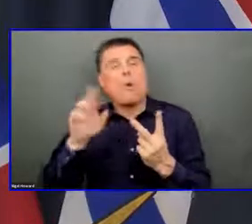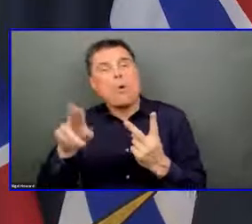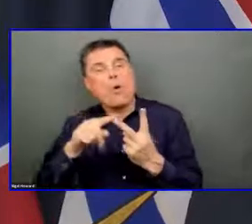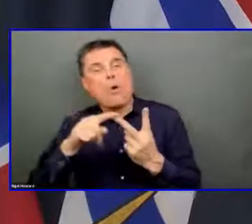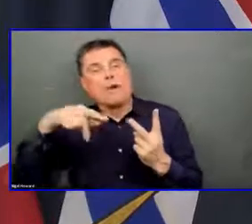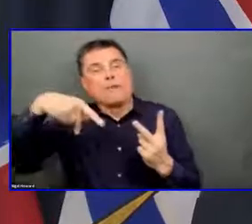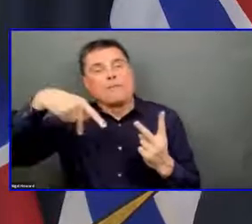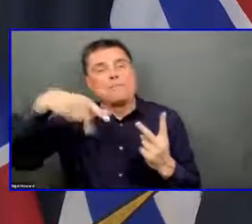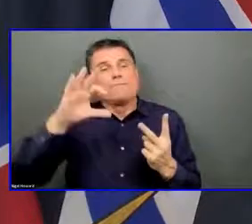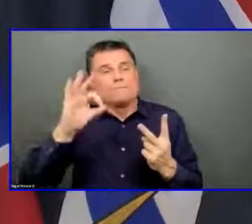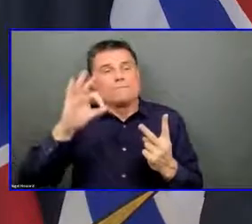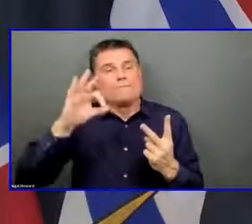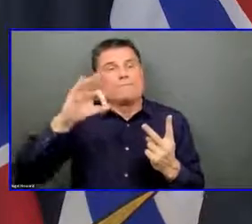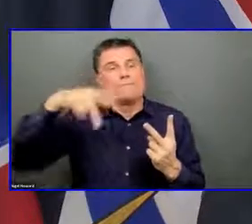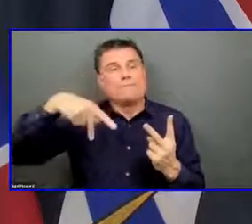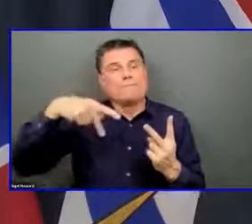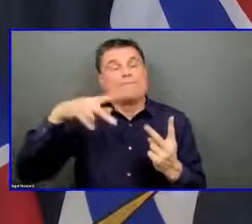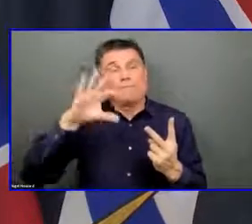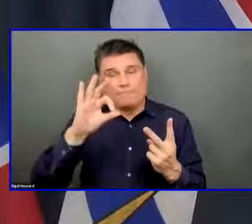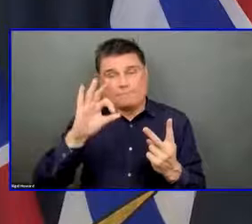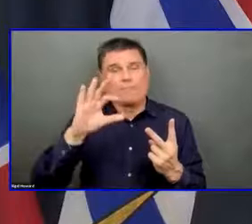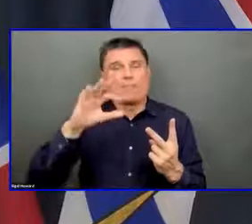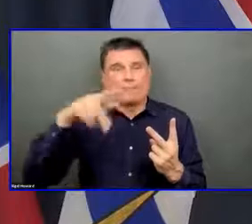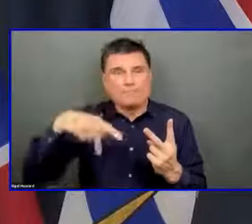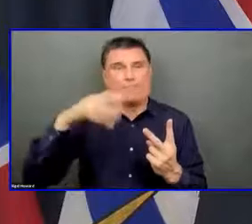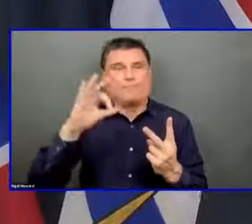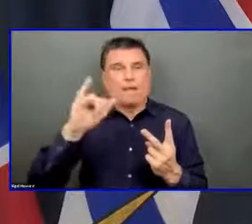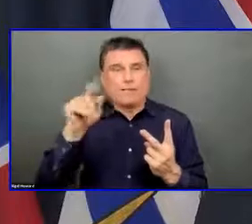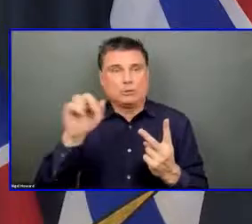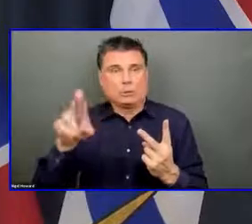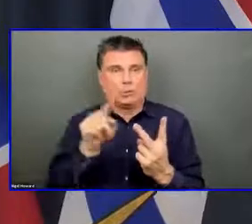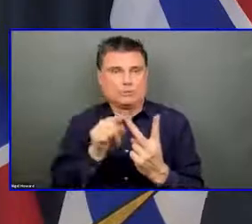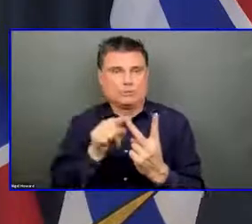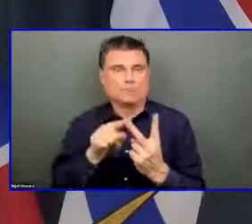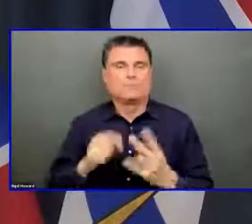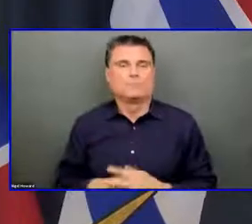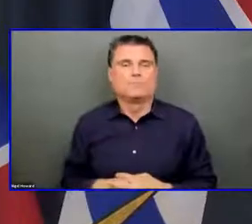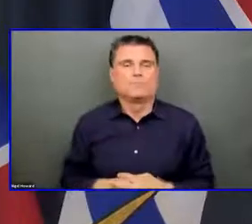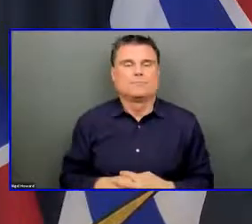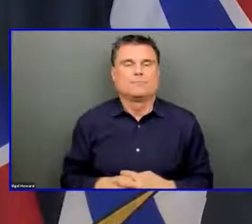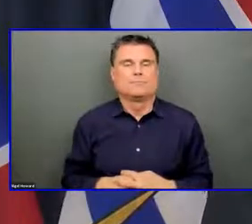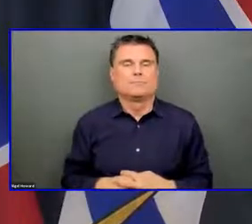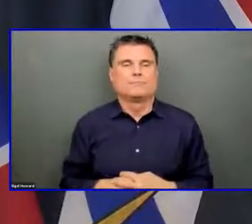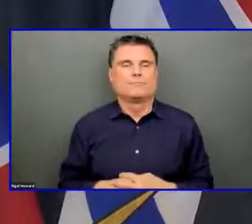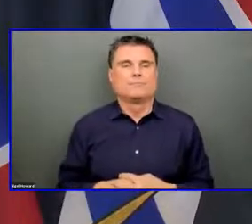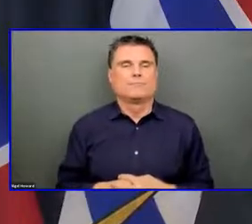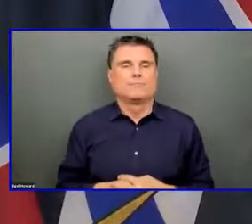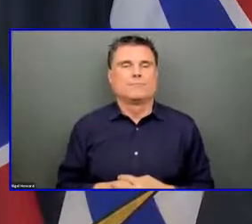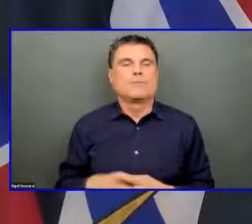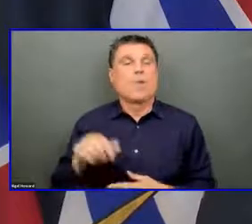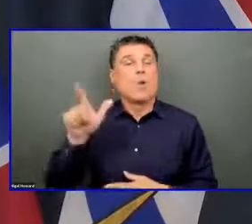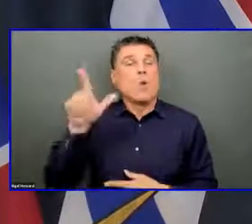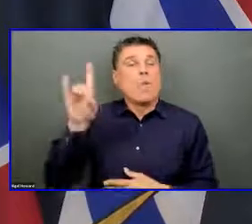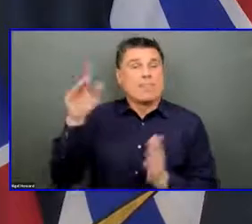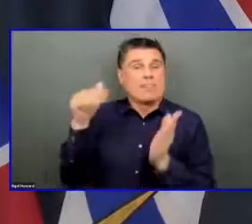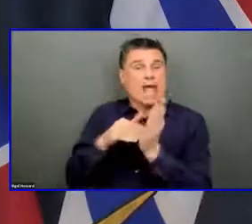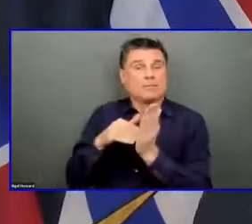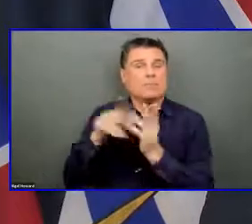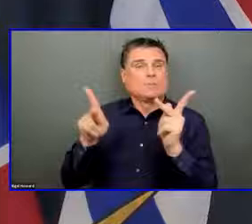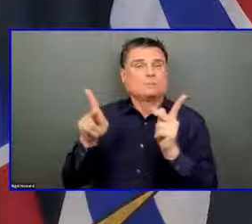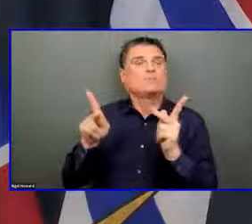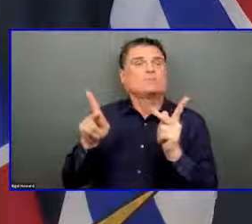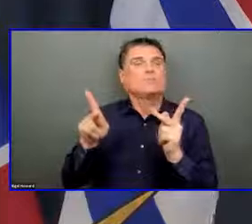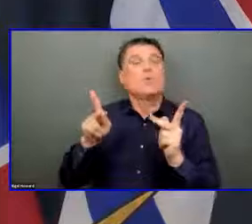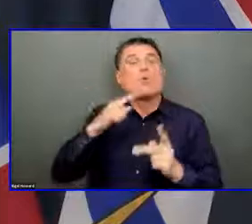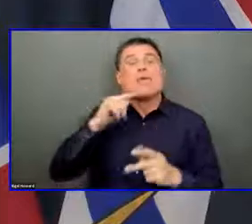the ages of 80 and 89 have received their vaccine. This has happened in long-term care homes and assisted living, in independent living homes,